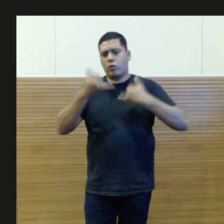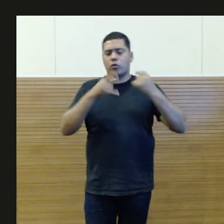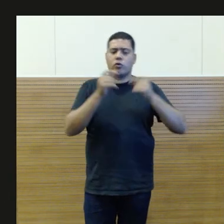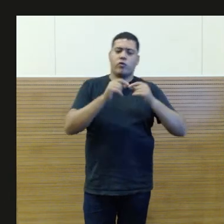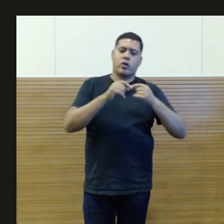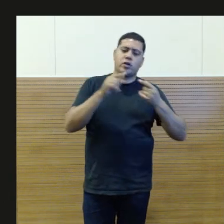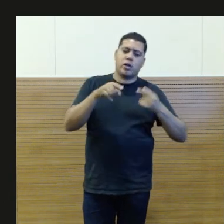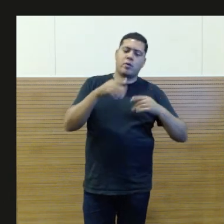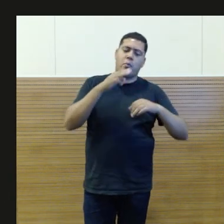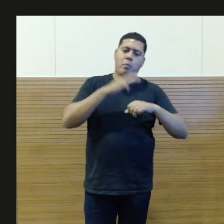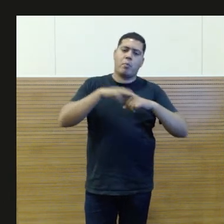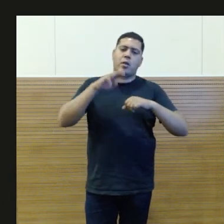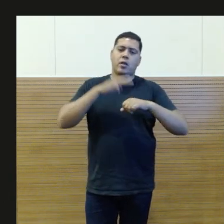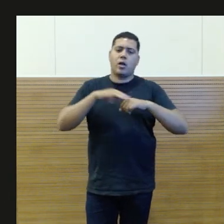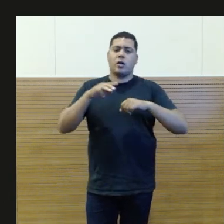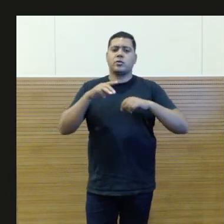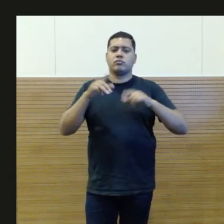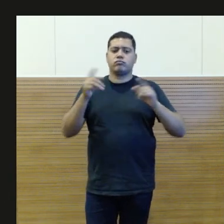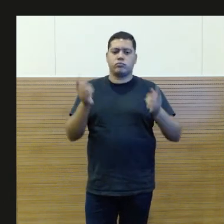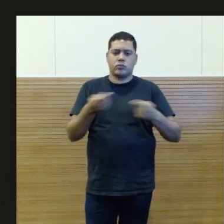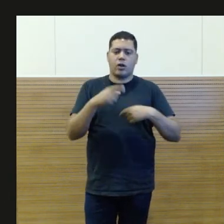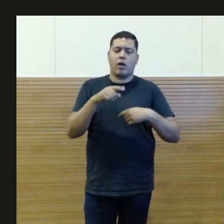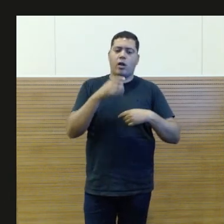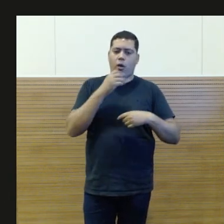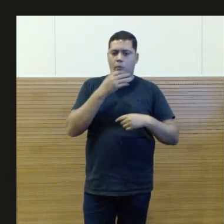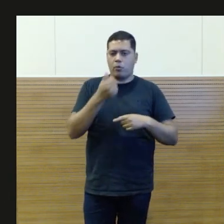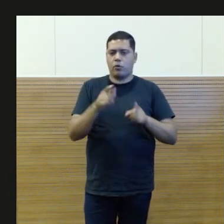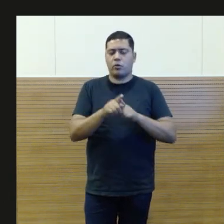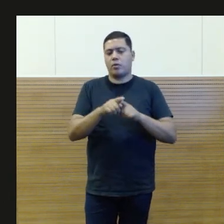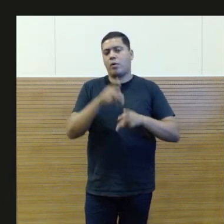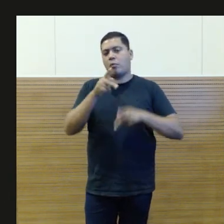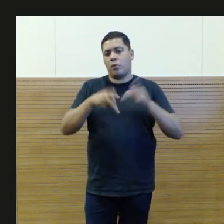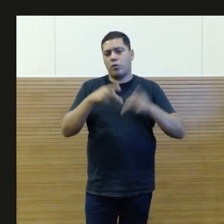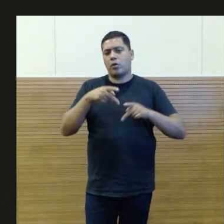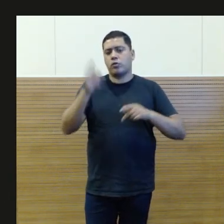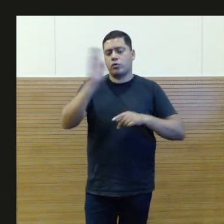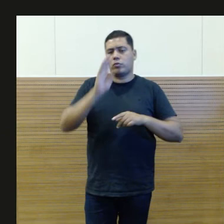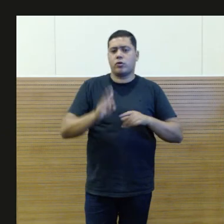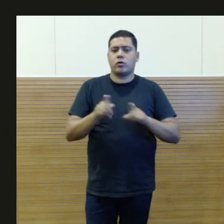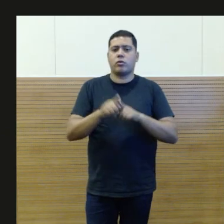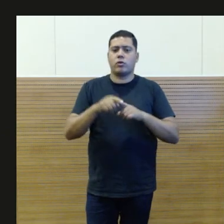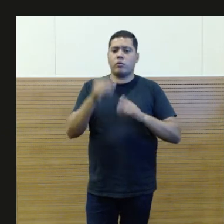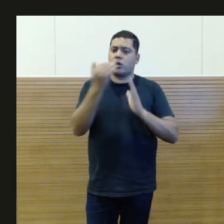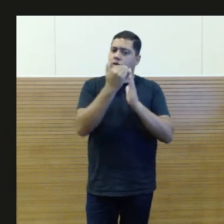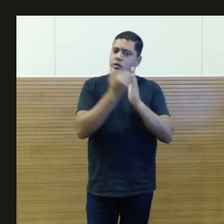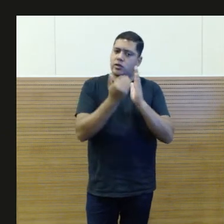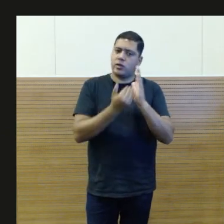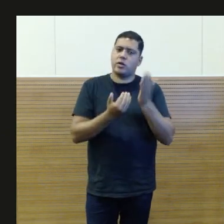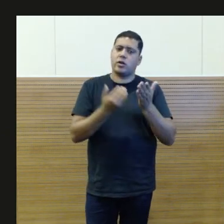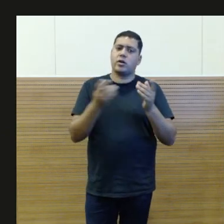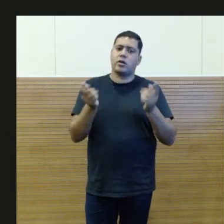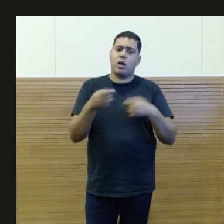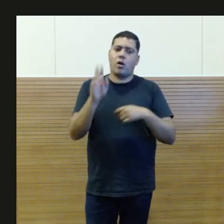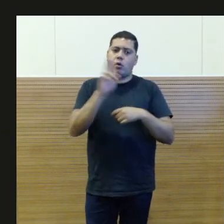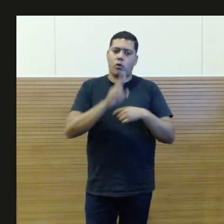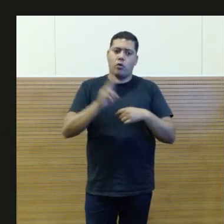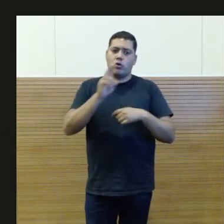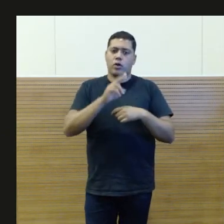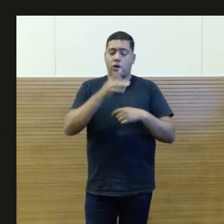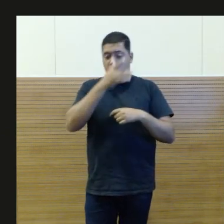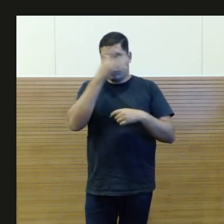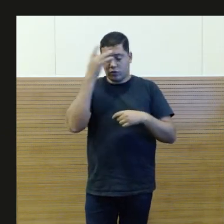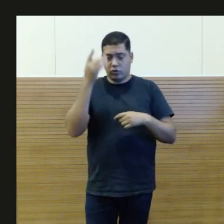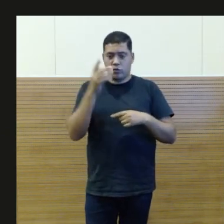markers with a series of recommendations that may be approached, and all of that with the objective of bringing